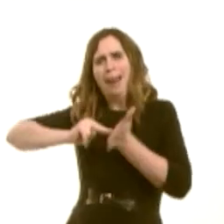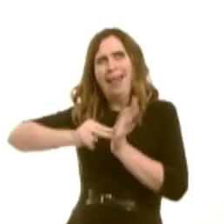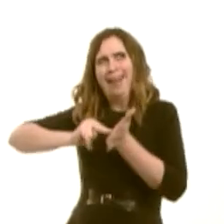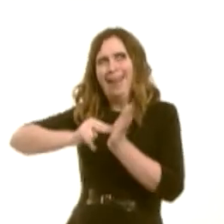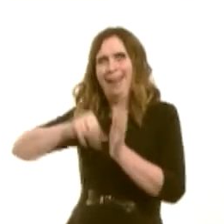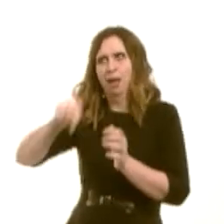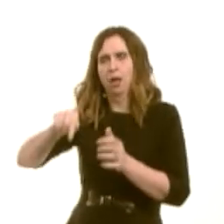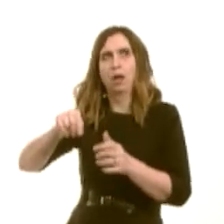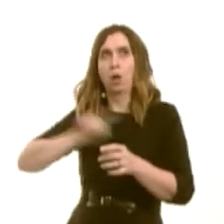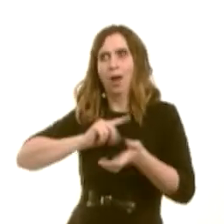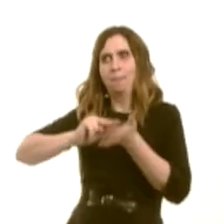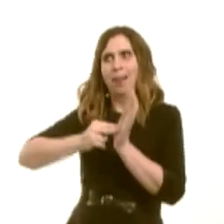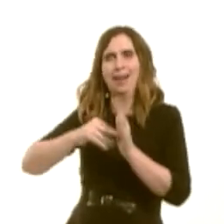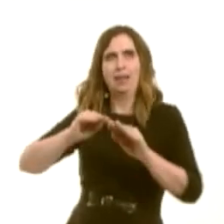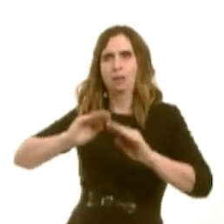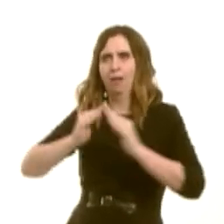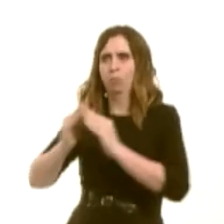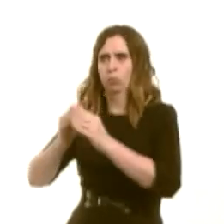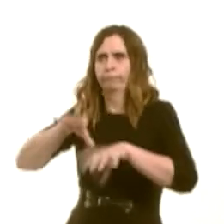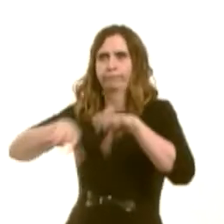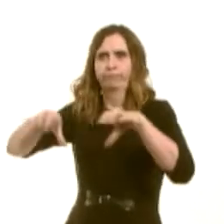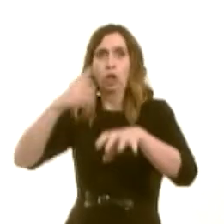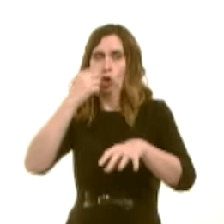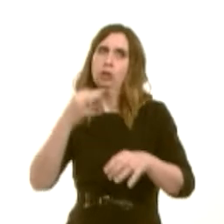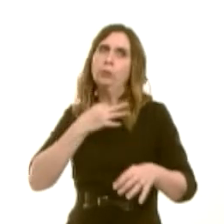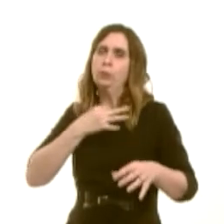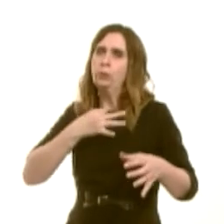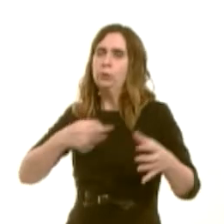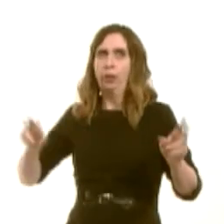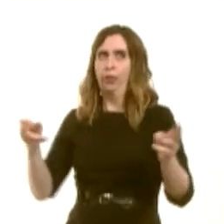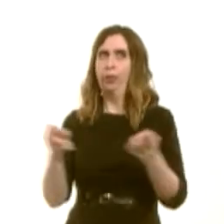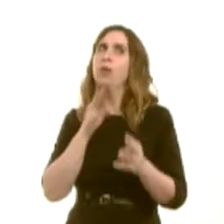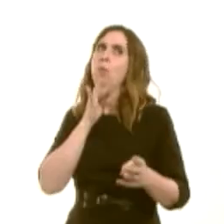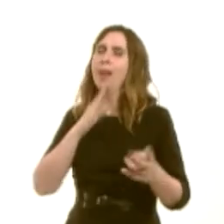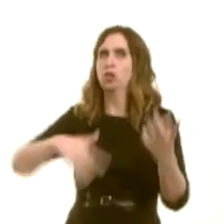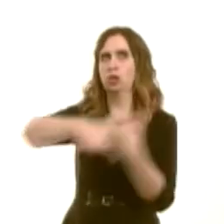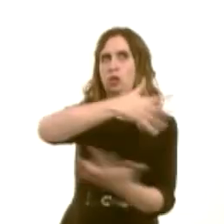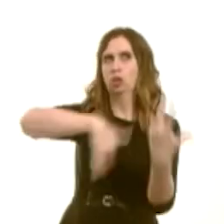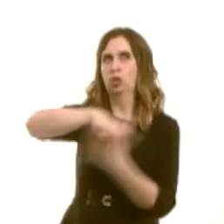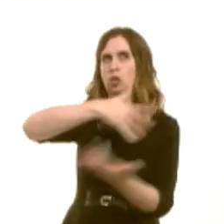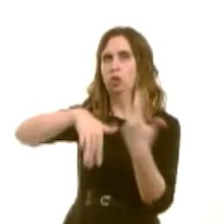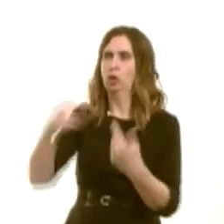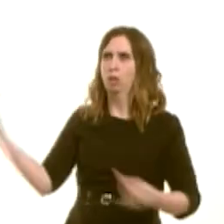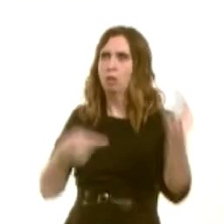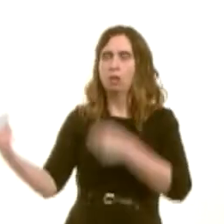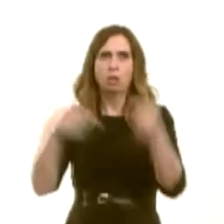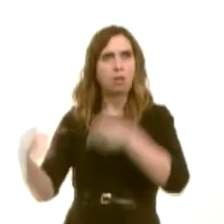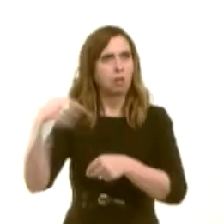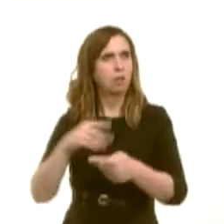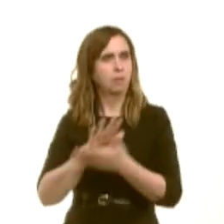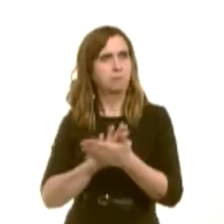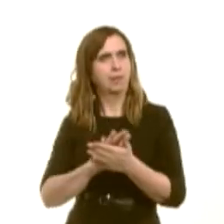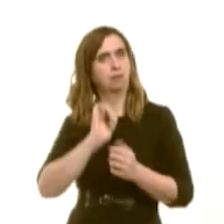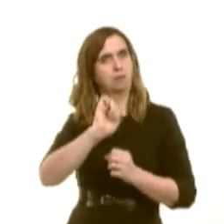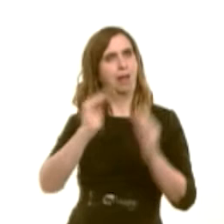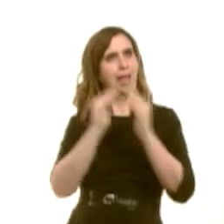order to safeguard the Welsh language, we must make the Welsh language a statutory material consideration and provide more power for local authorities to set their own